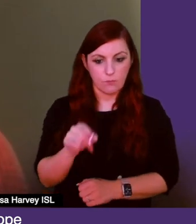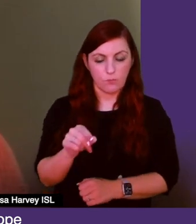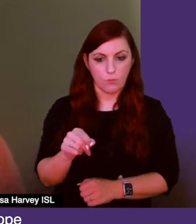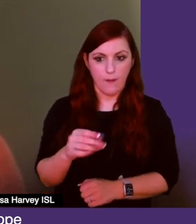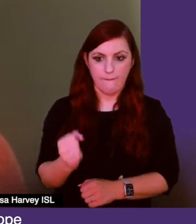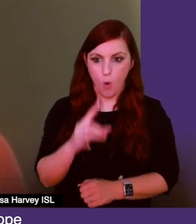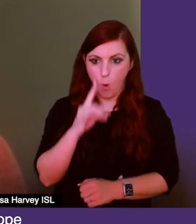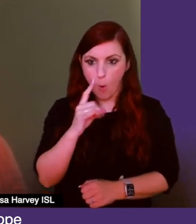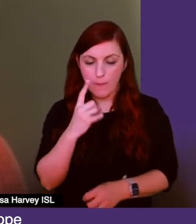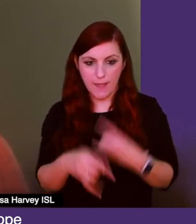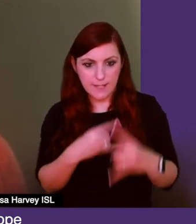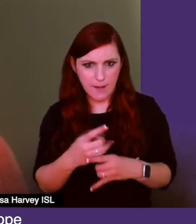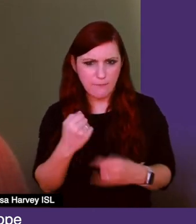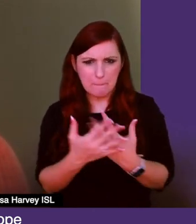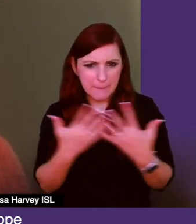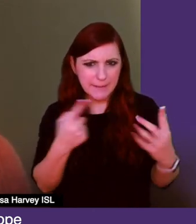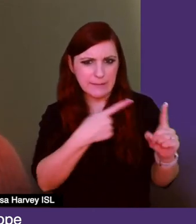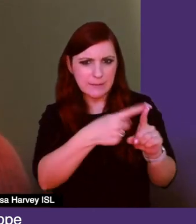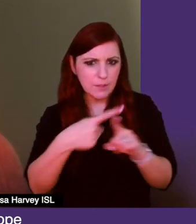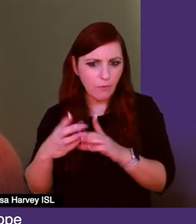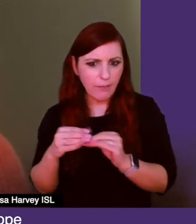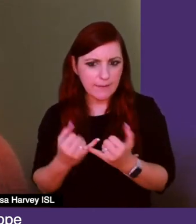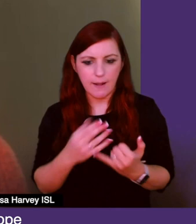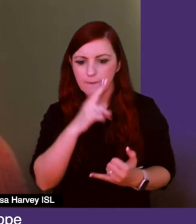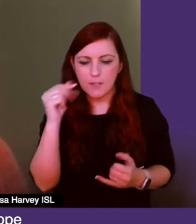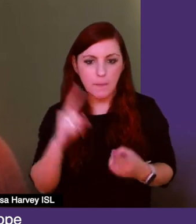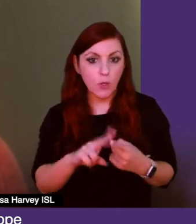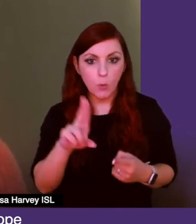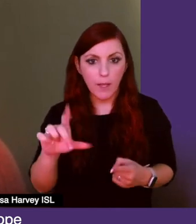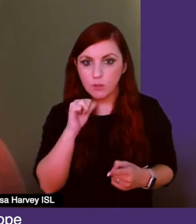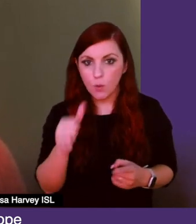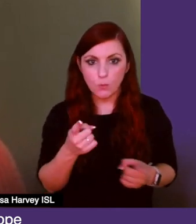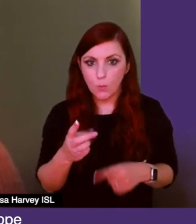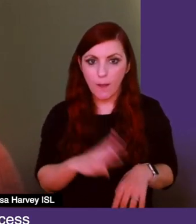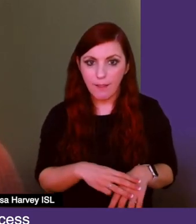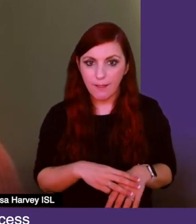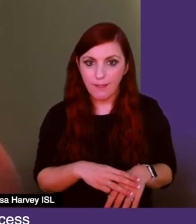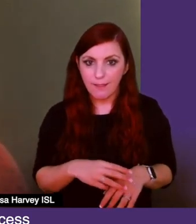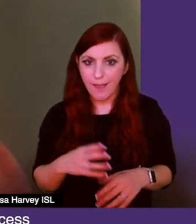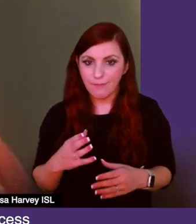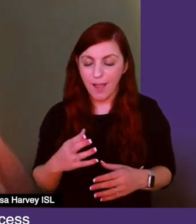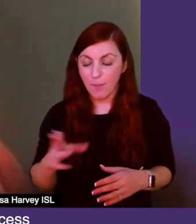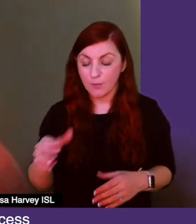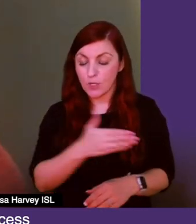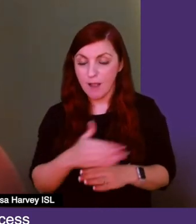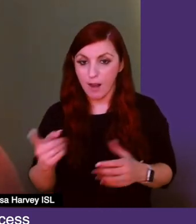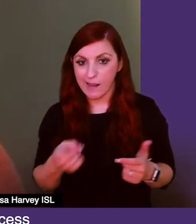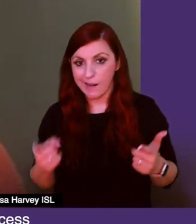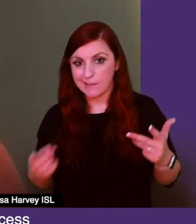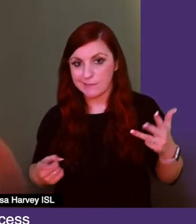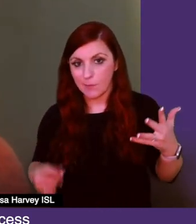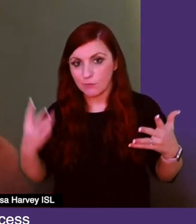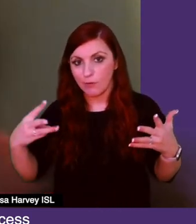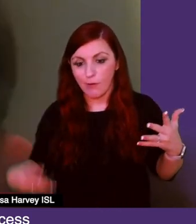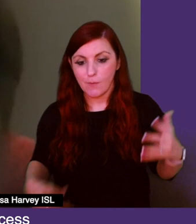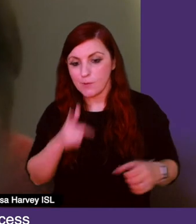know, a hope of that. There are many things that, you know, for example, the UK does not do well, and we won't even get started. But when it